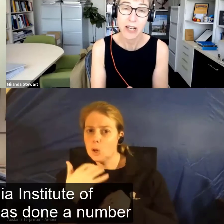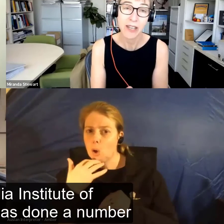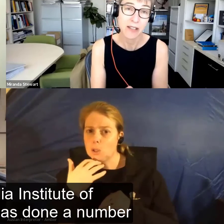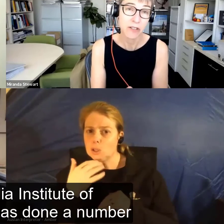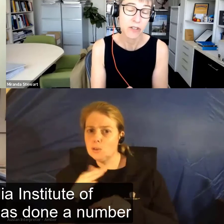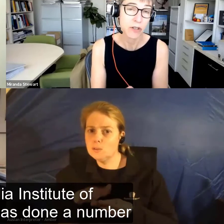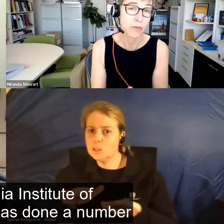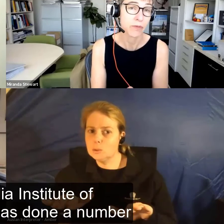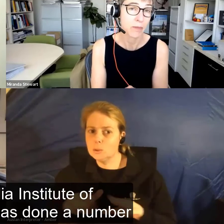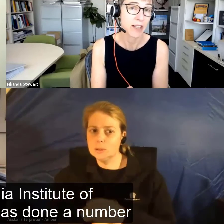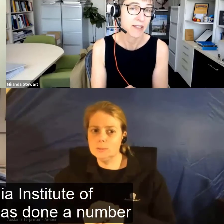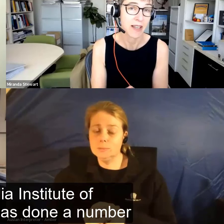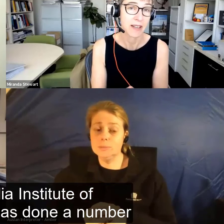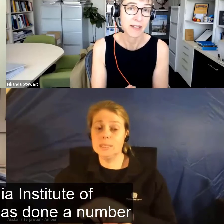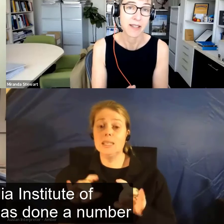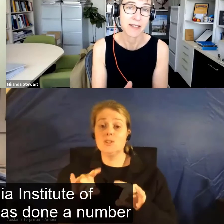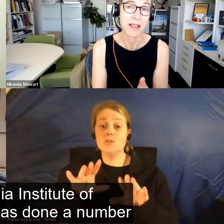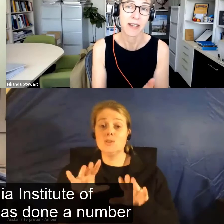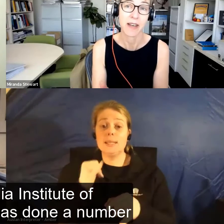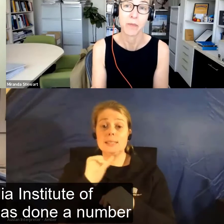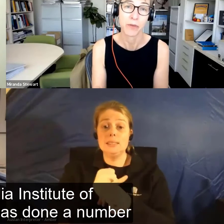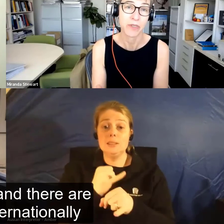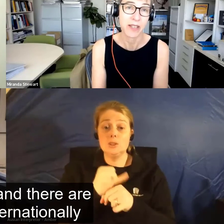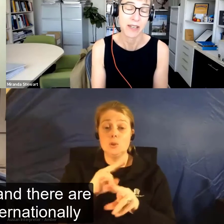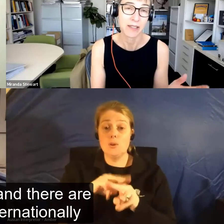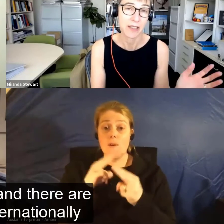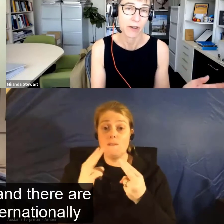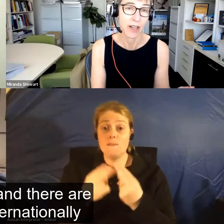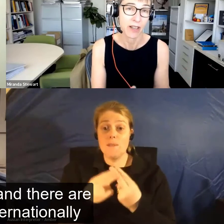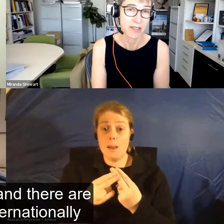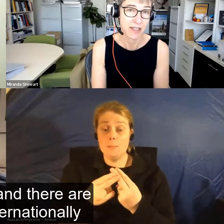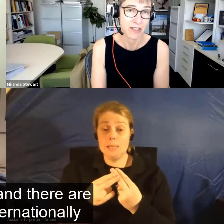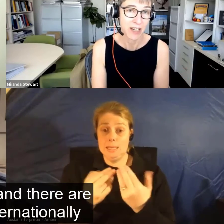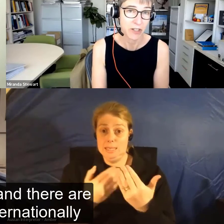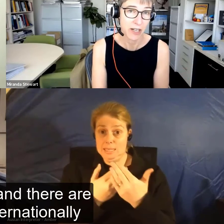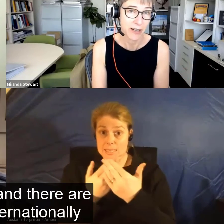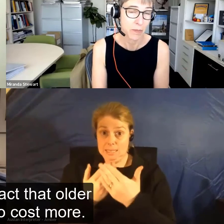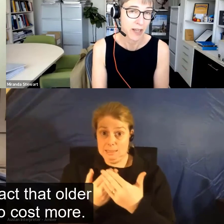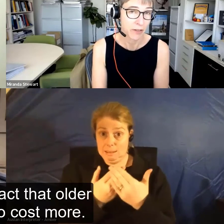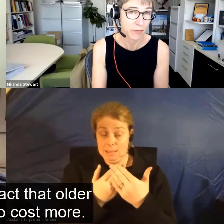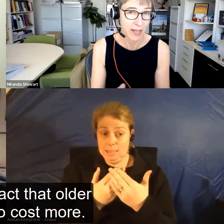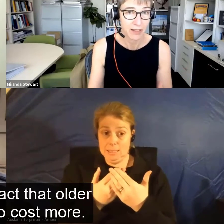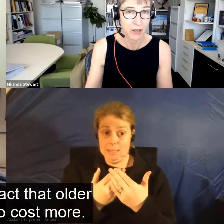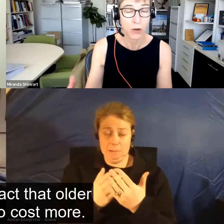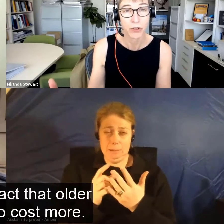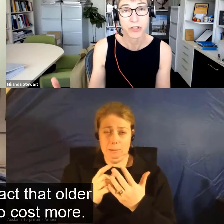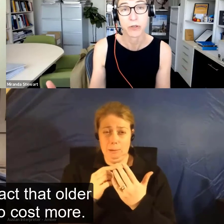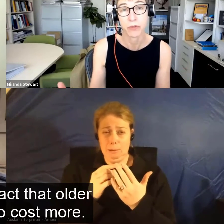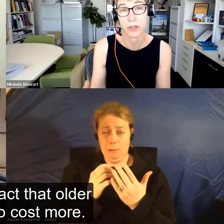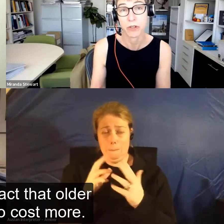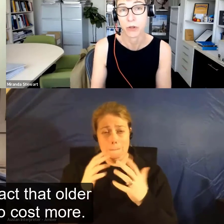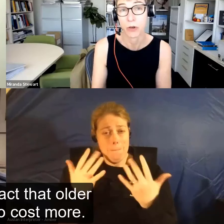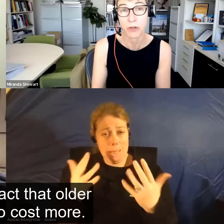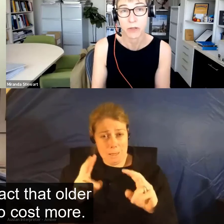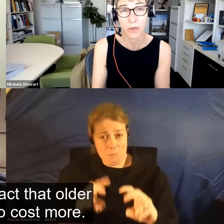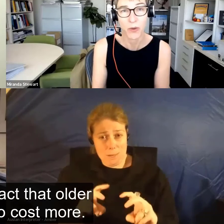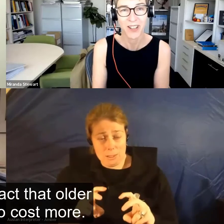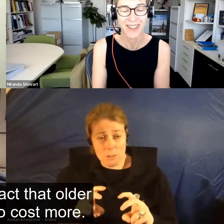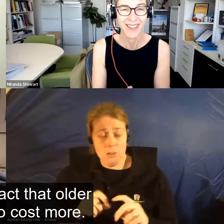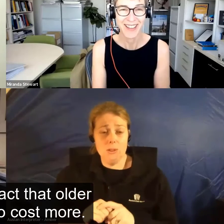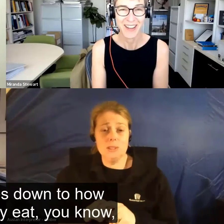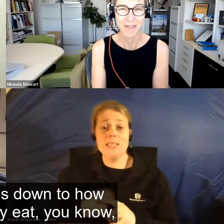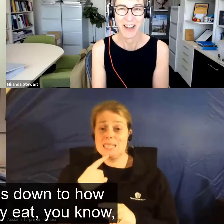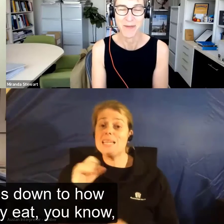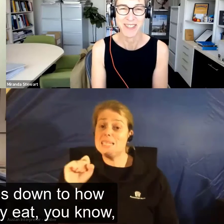The Australia Institute of Family Studies has done a number of studies, and there are others internationally, about the fact that older children do cost